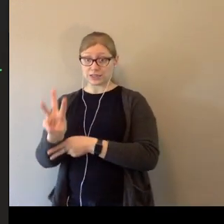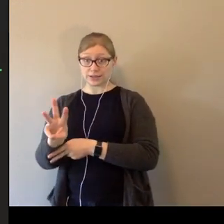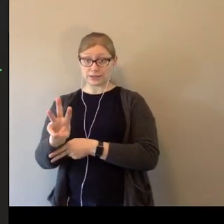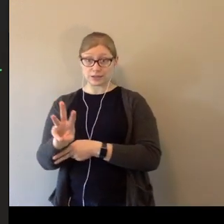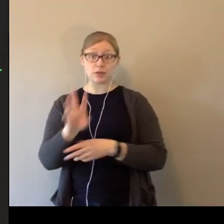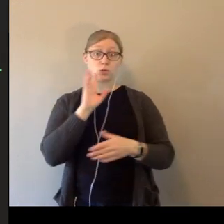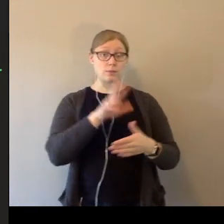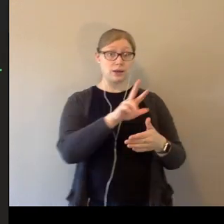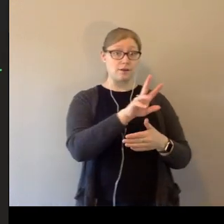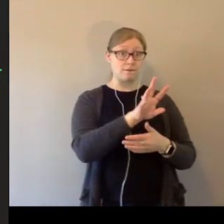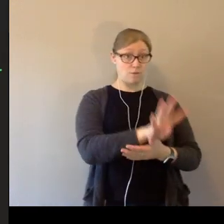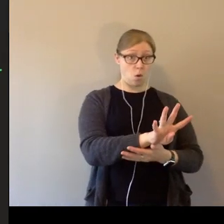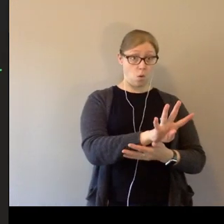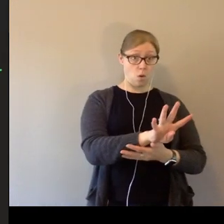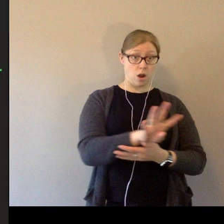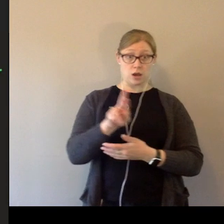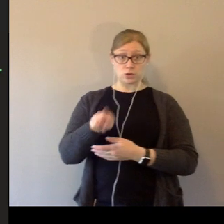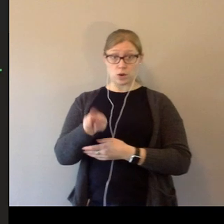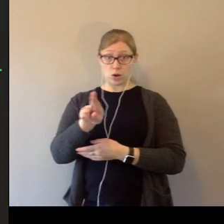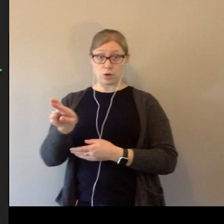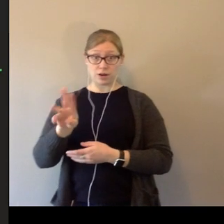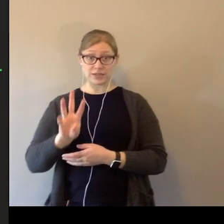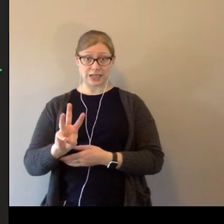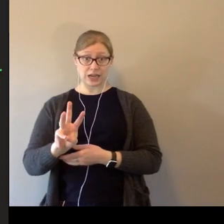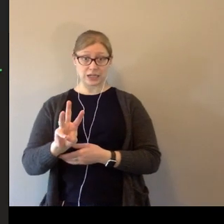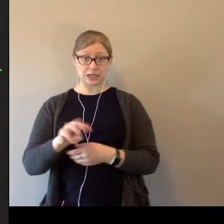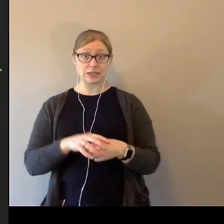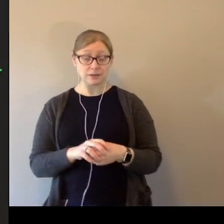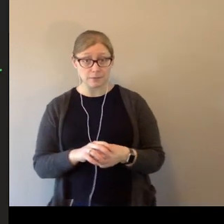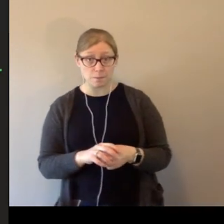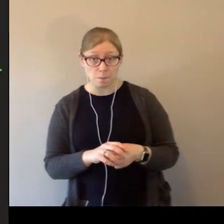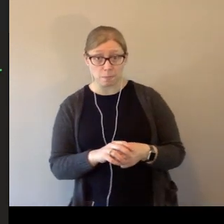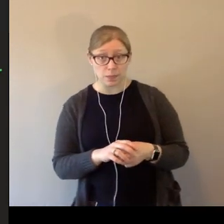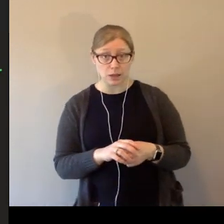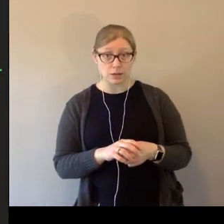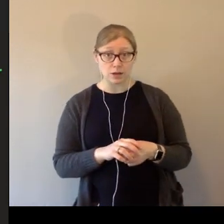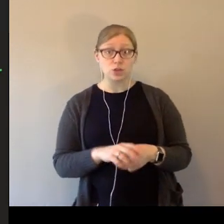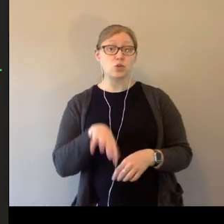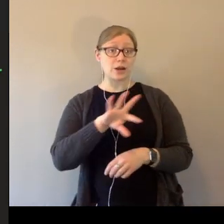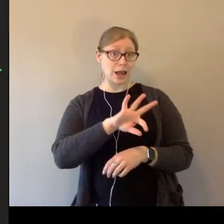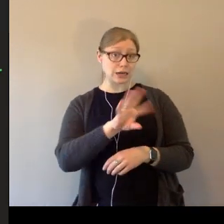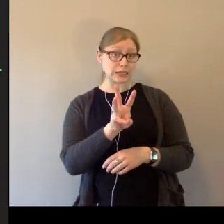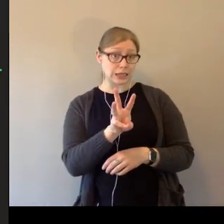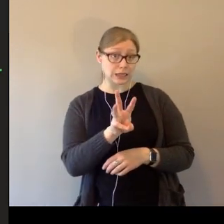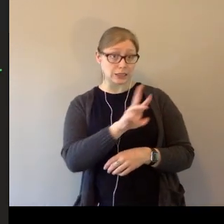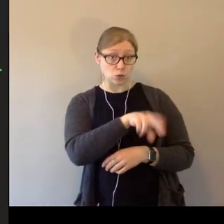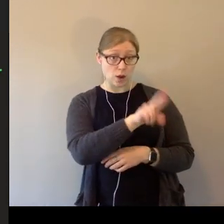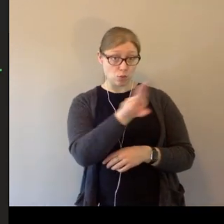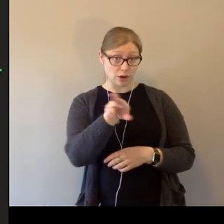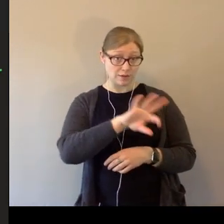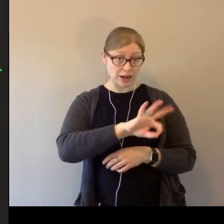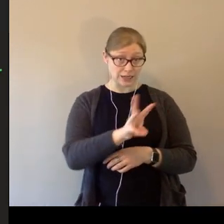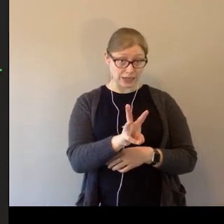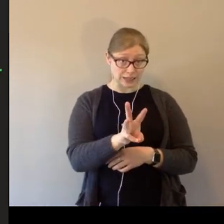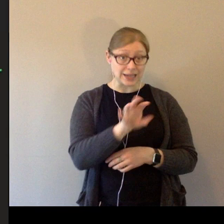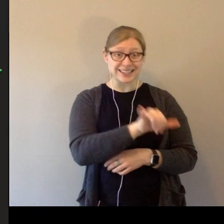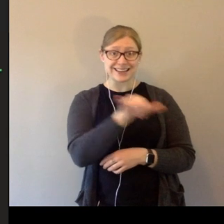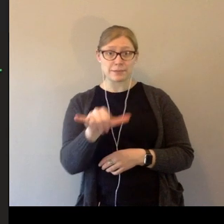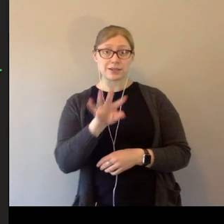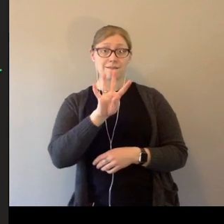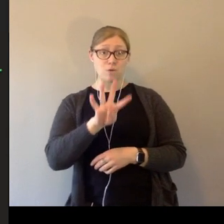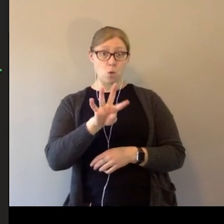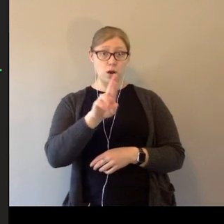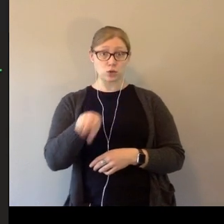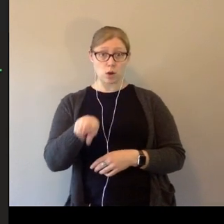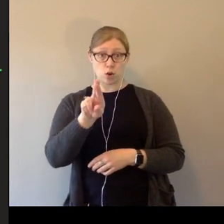6. And so I would see that 96 is the same as, square root of 96 is the same as 4 square root of